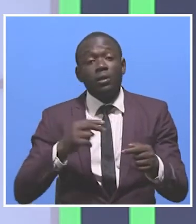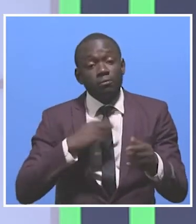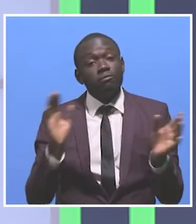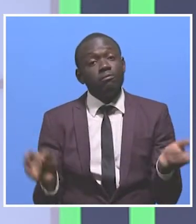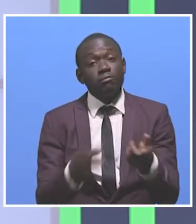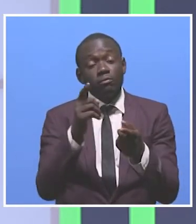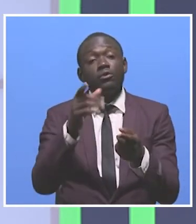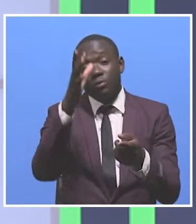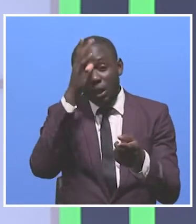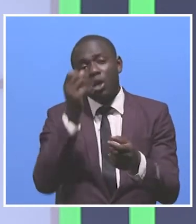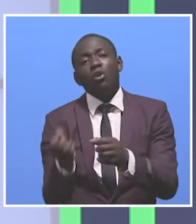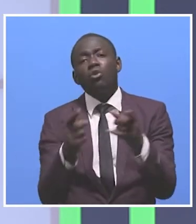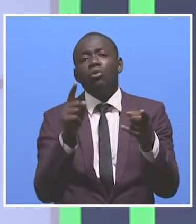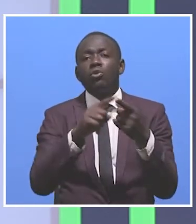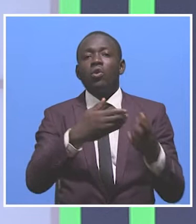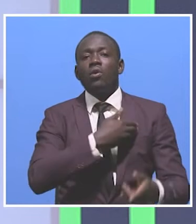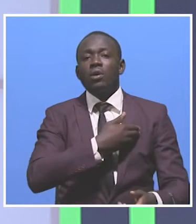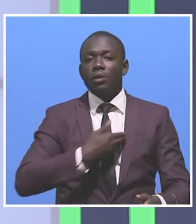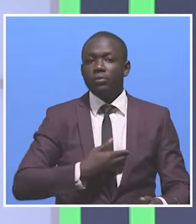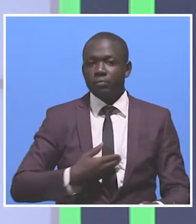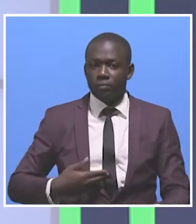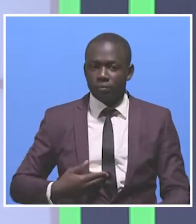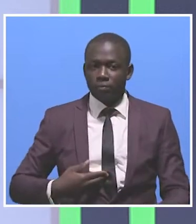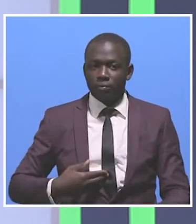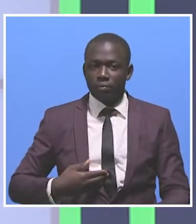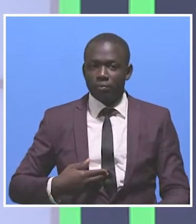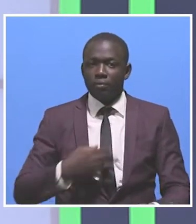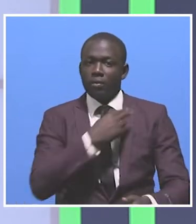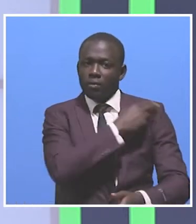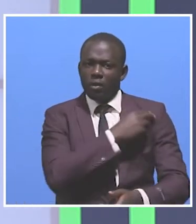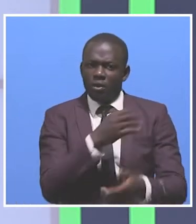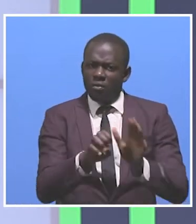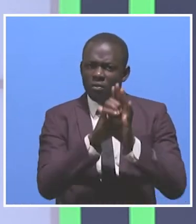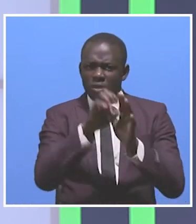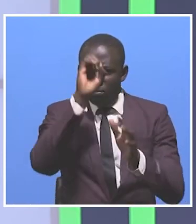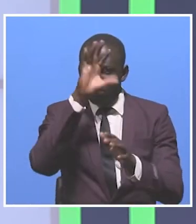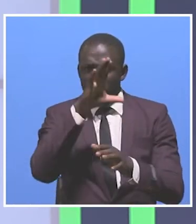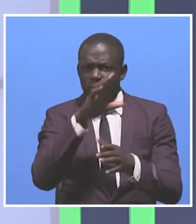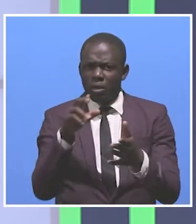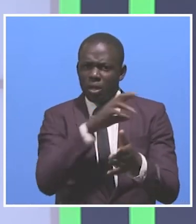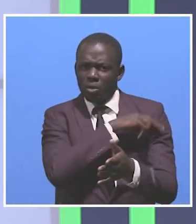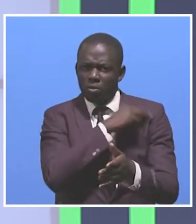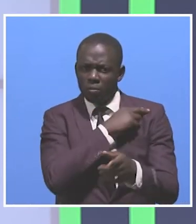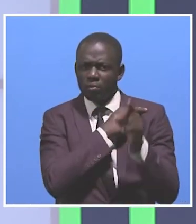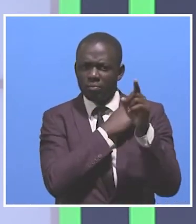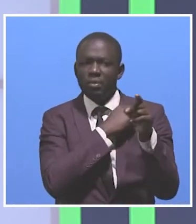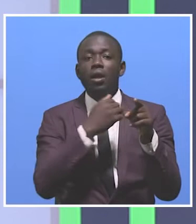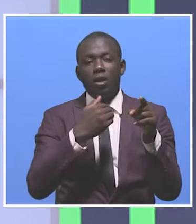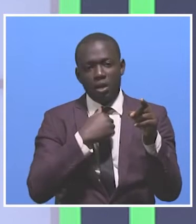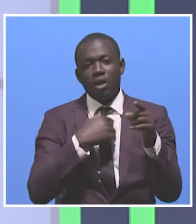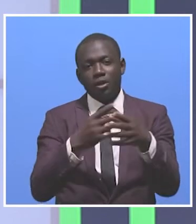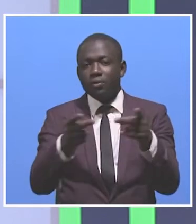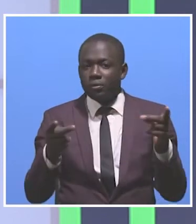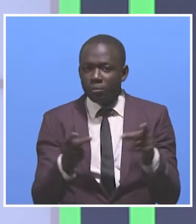to attend your antenatal at a facility like the Mine Hospital there, where there's one of our colleagues, so that